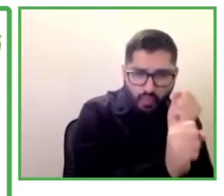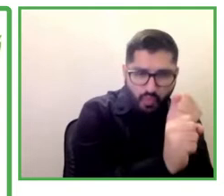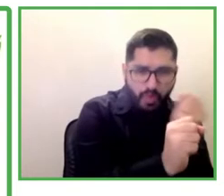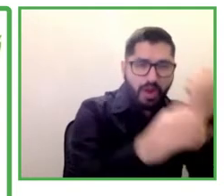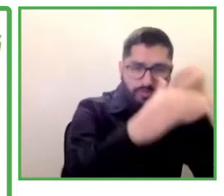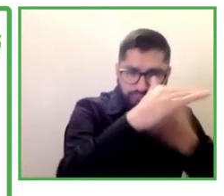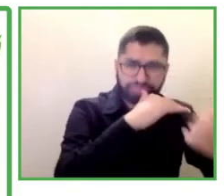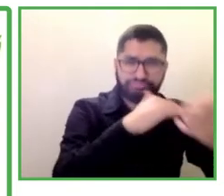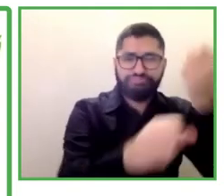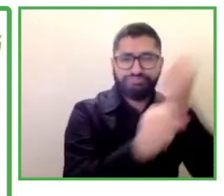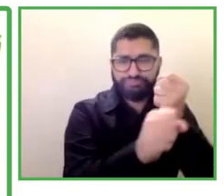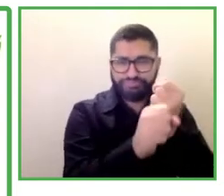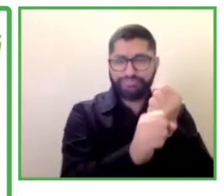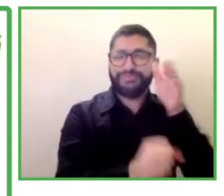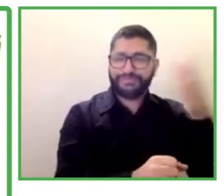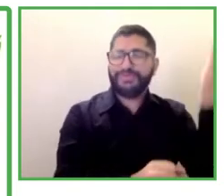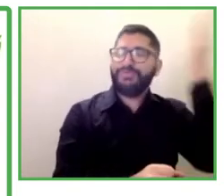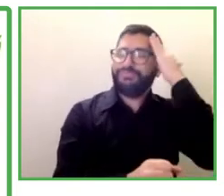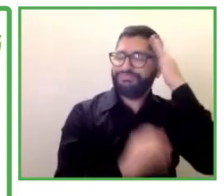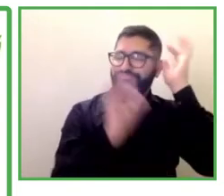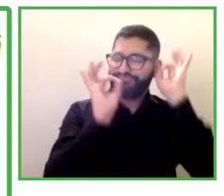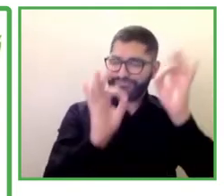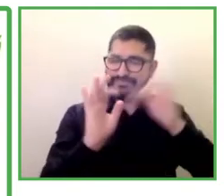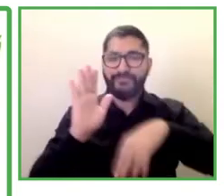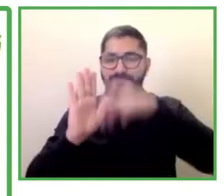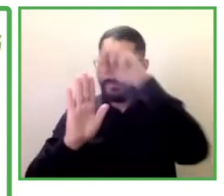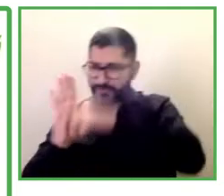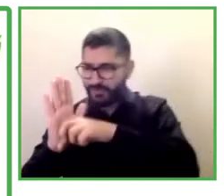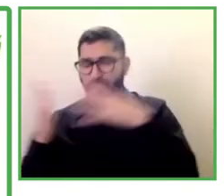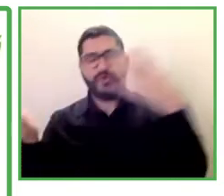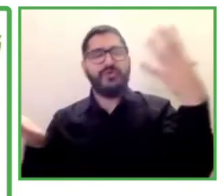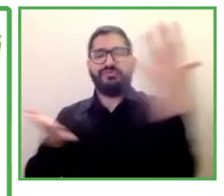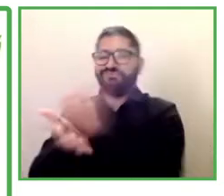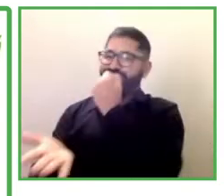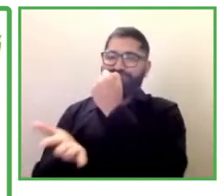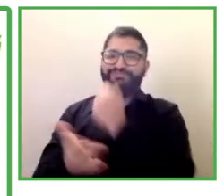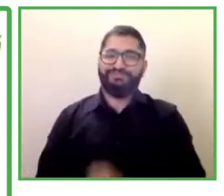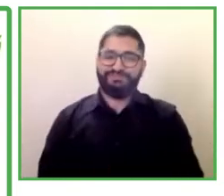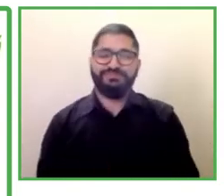I think that it is clear that this program, with all of the